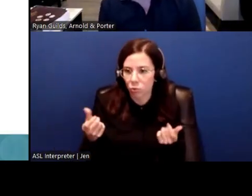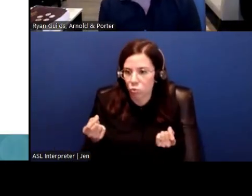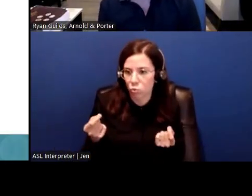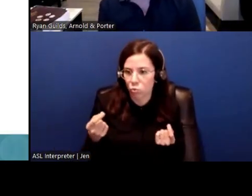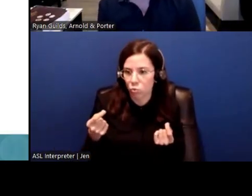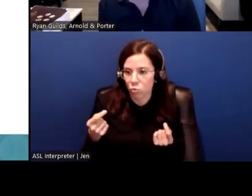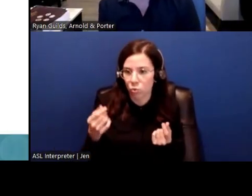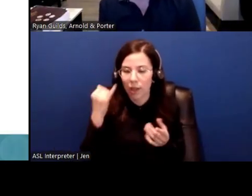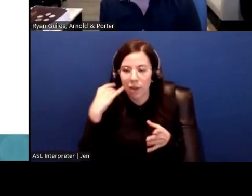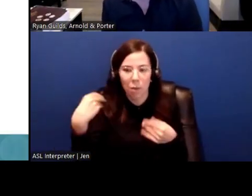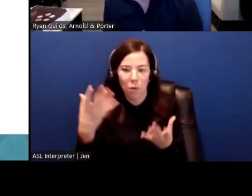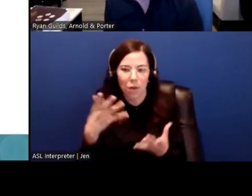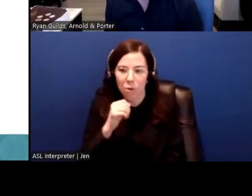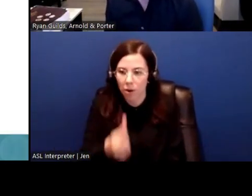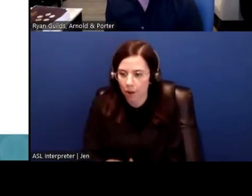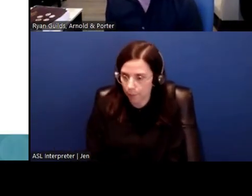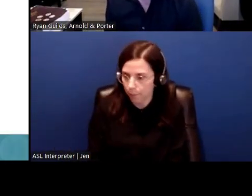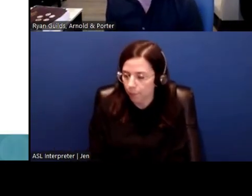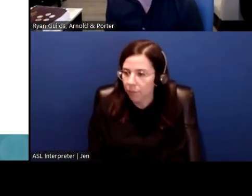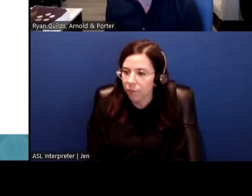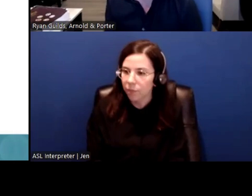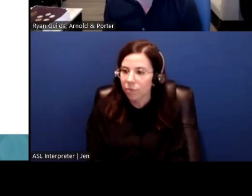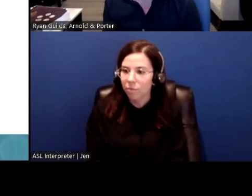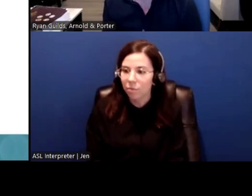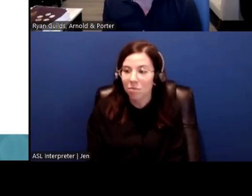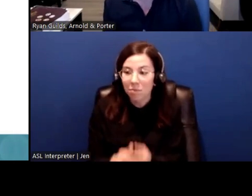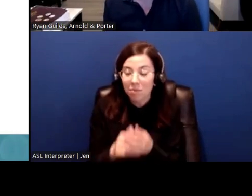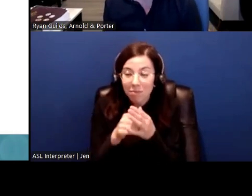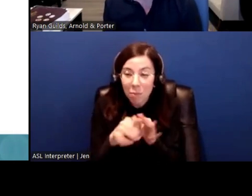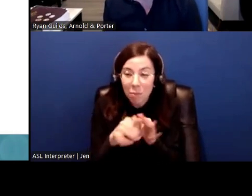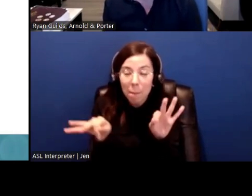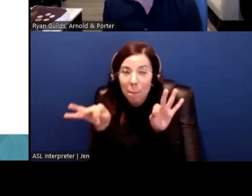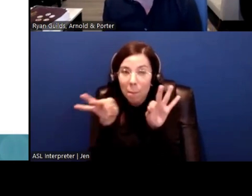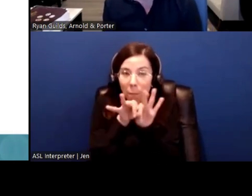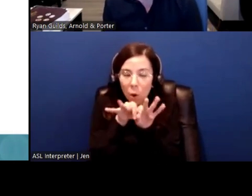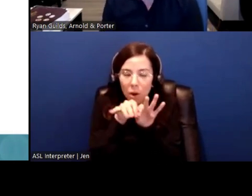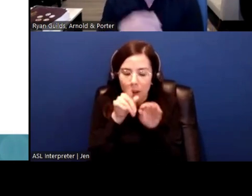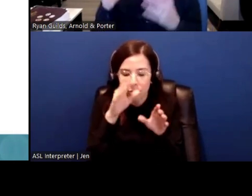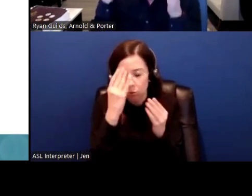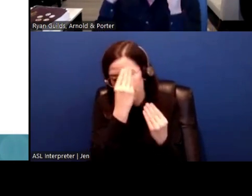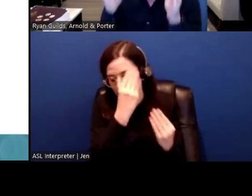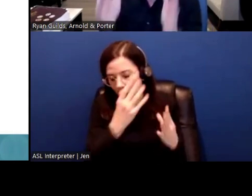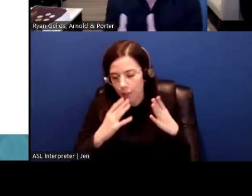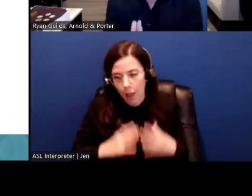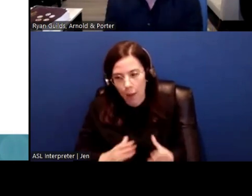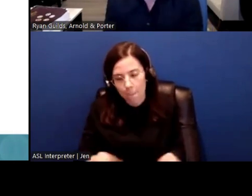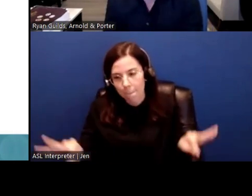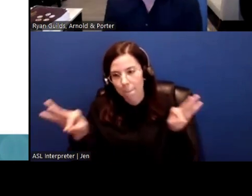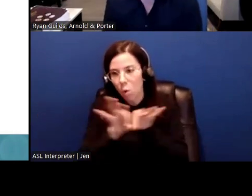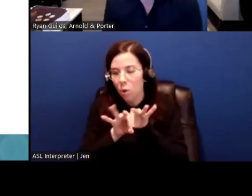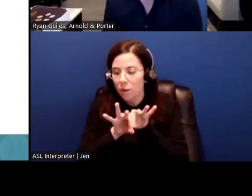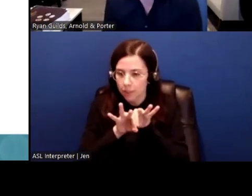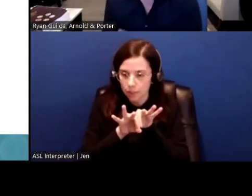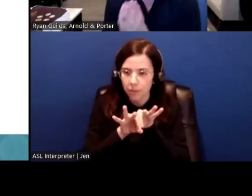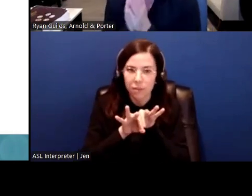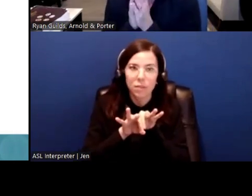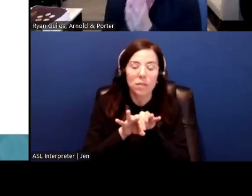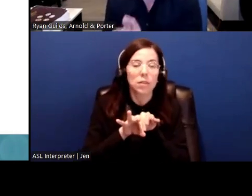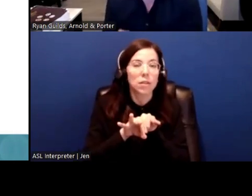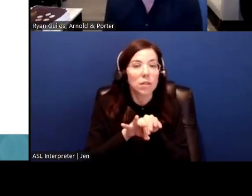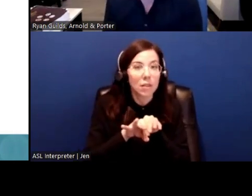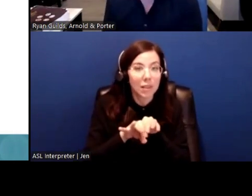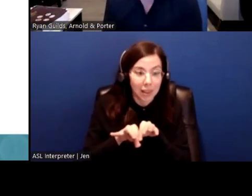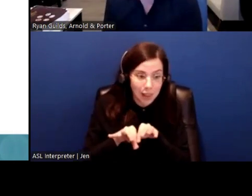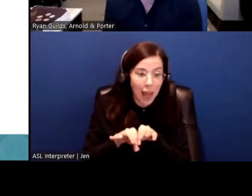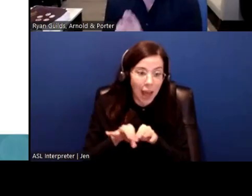not they provide that information. And that's an important point of communication with your clients. Though those discovery opportunities